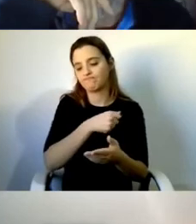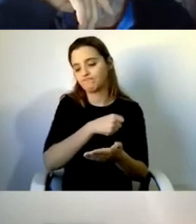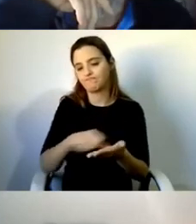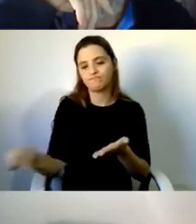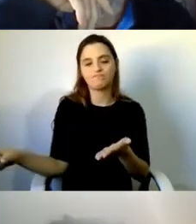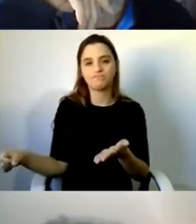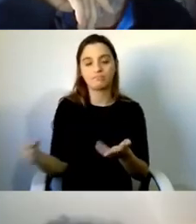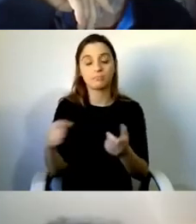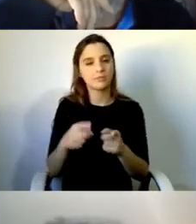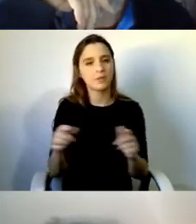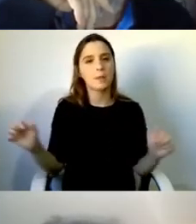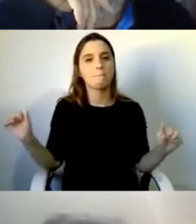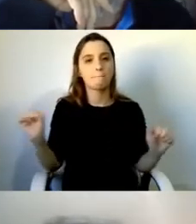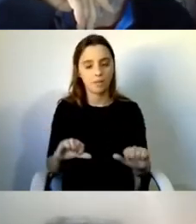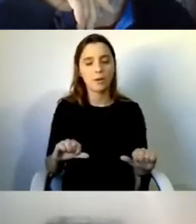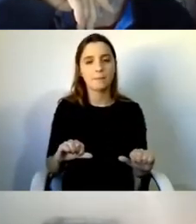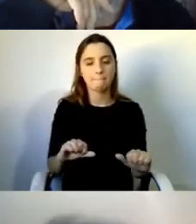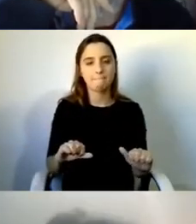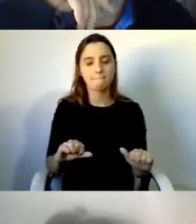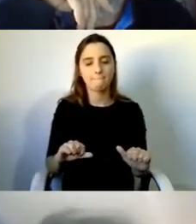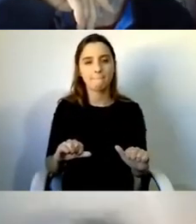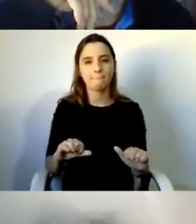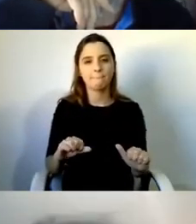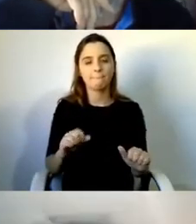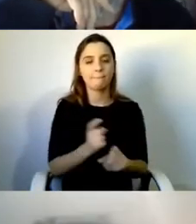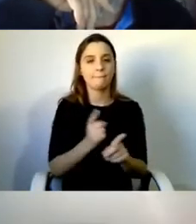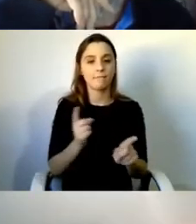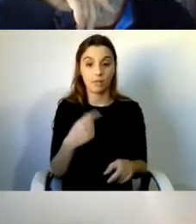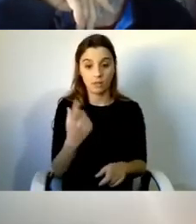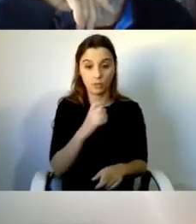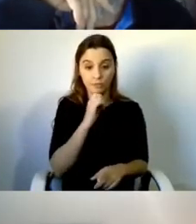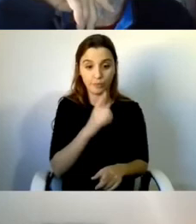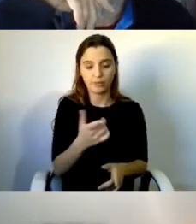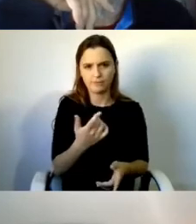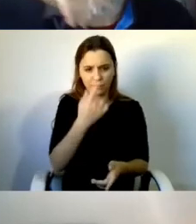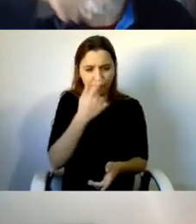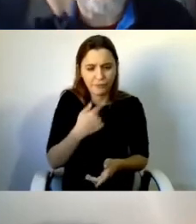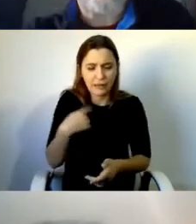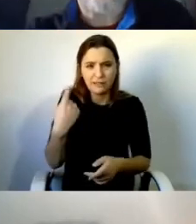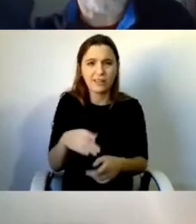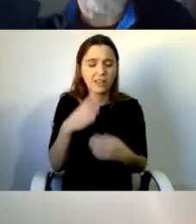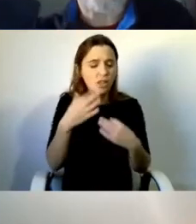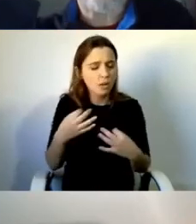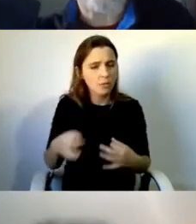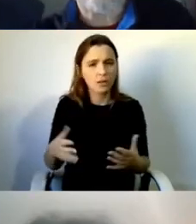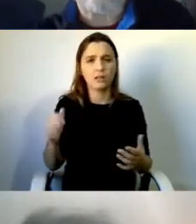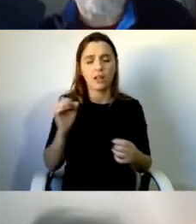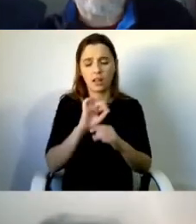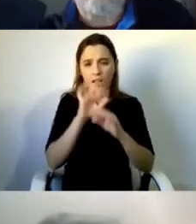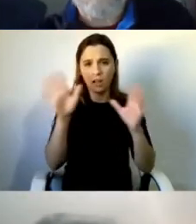Because even if we fail, which is normal, I mean, people fail, not only disabled people